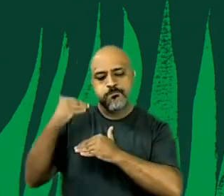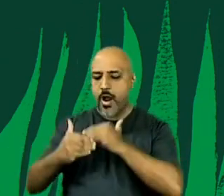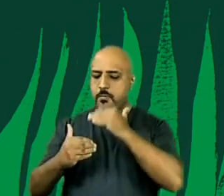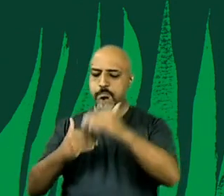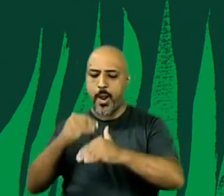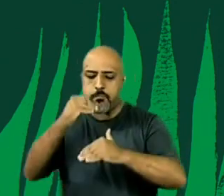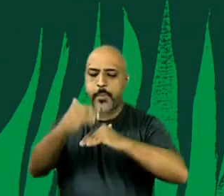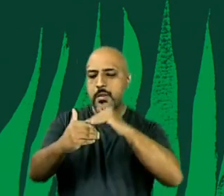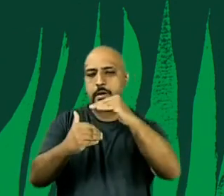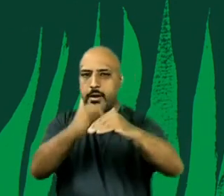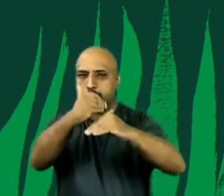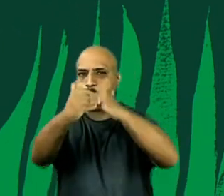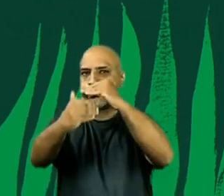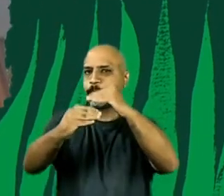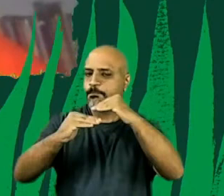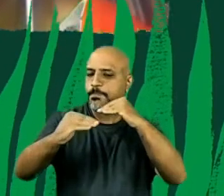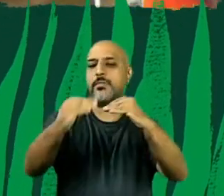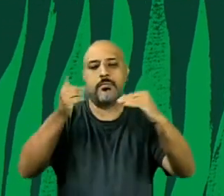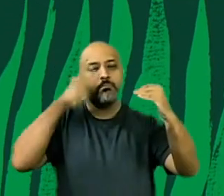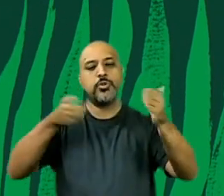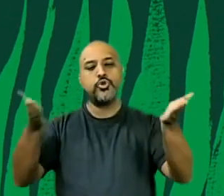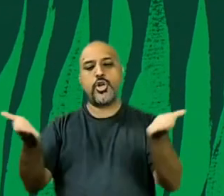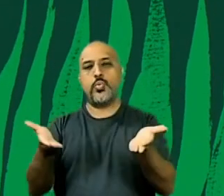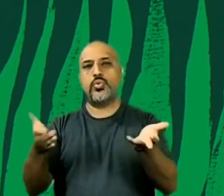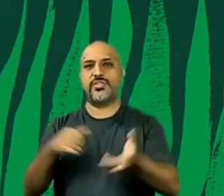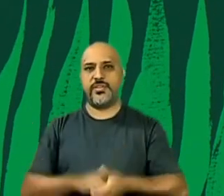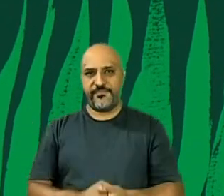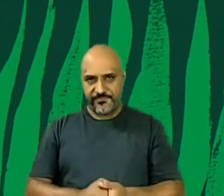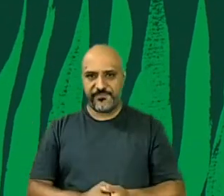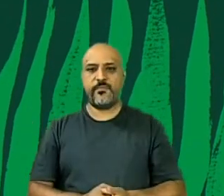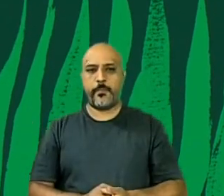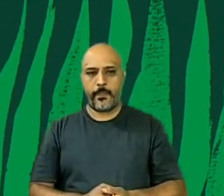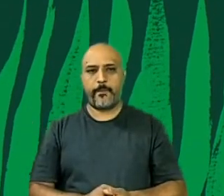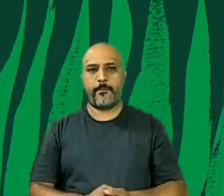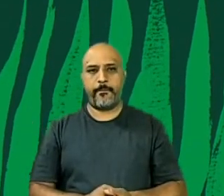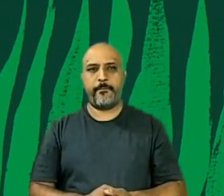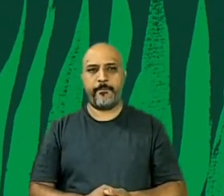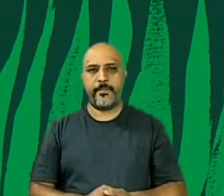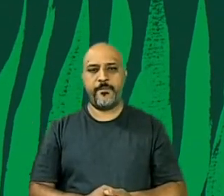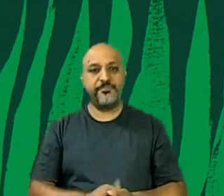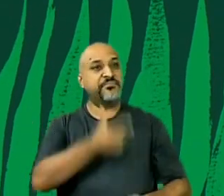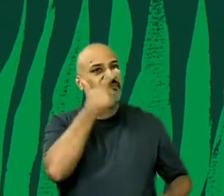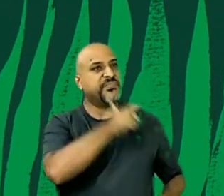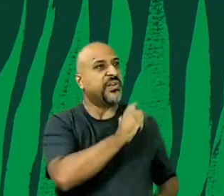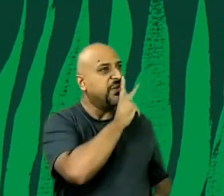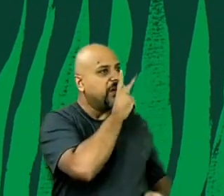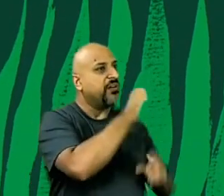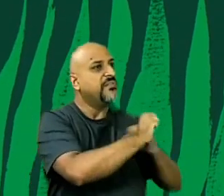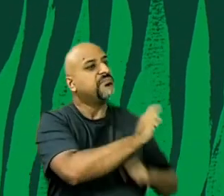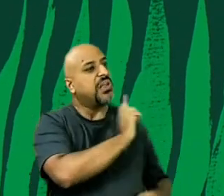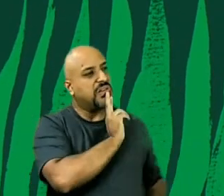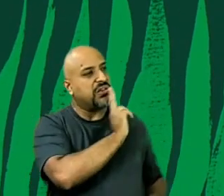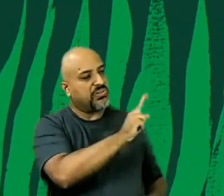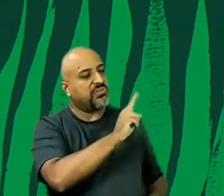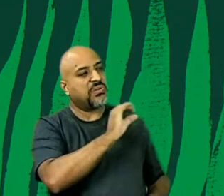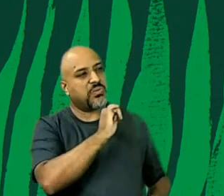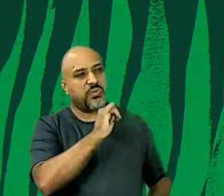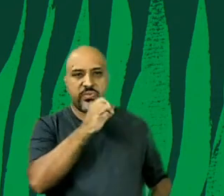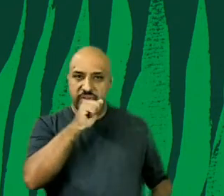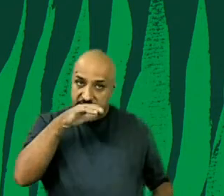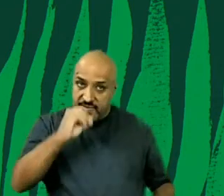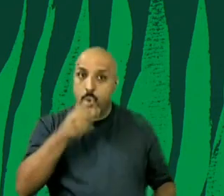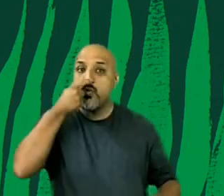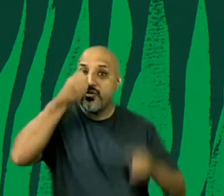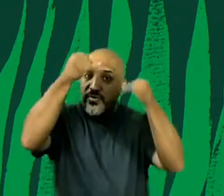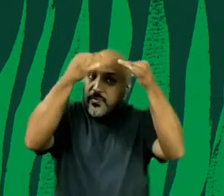we searched out for and fought for. Alice Walker, could you react to this answer by Conceição? Talking